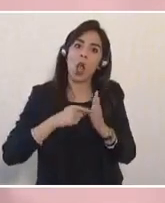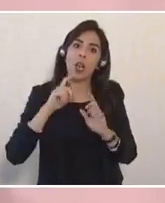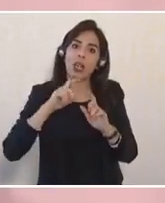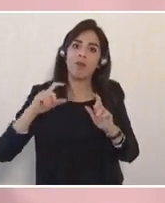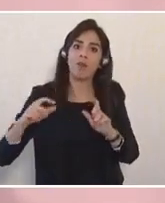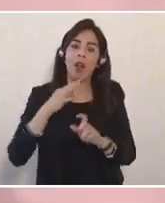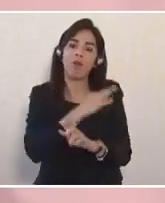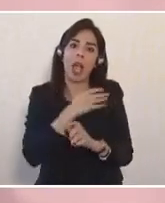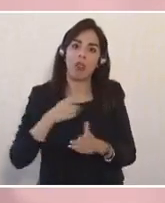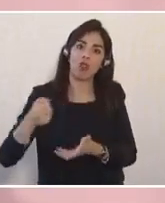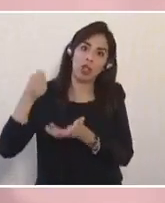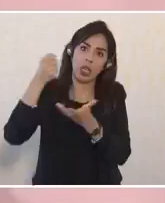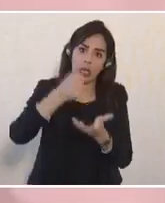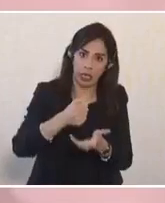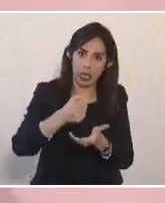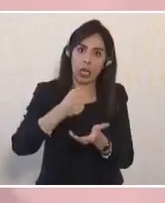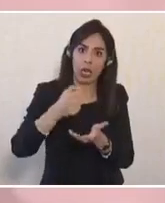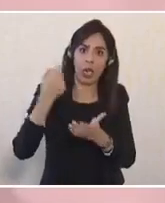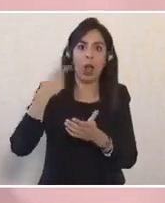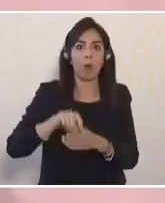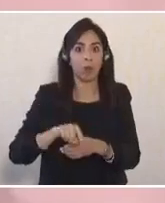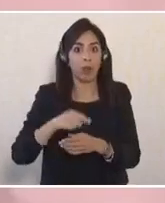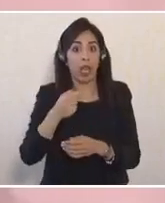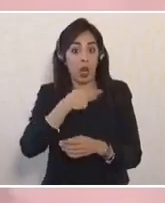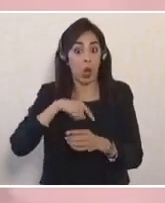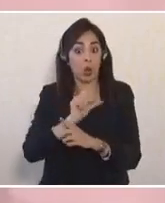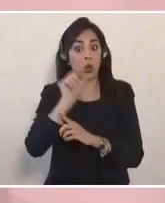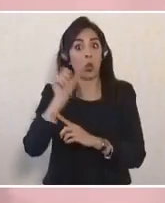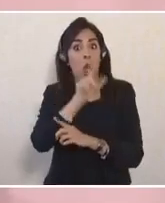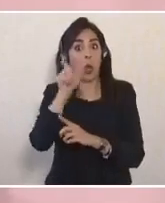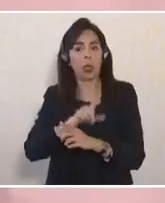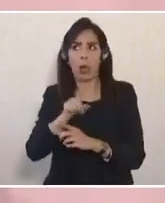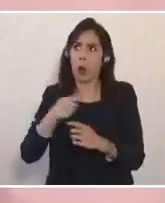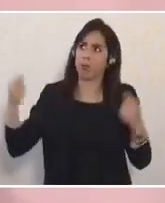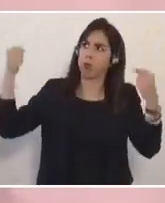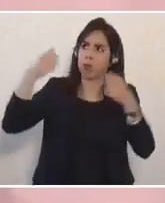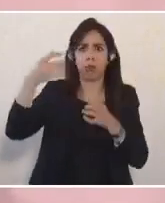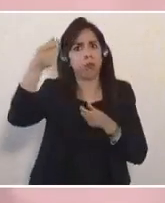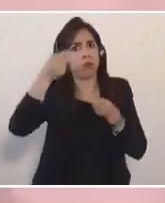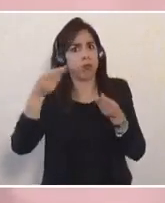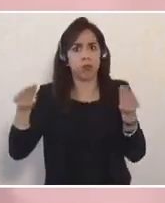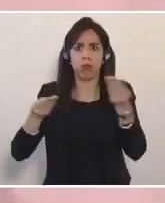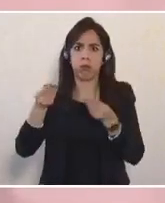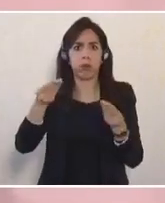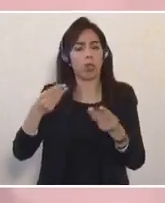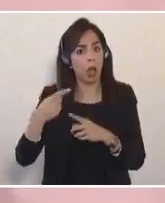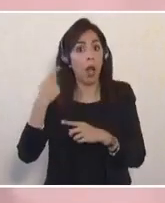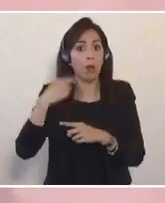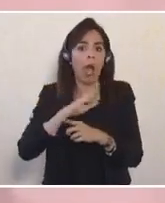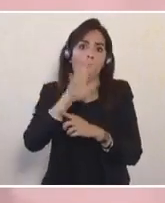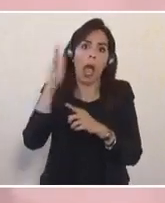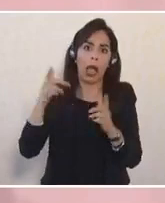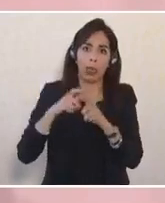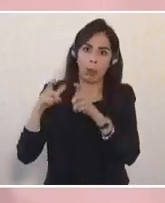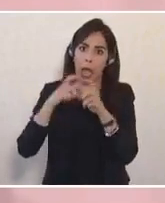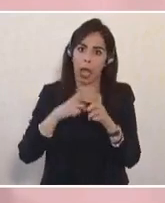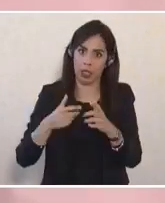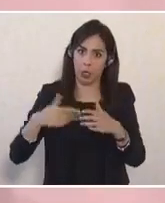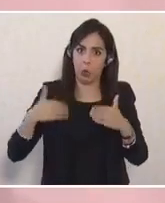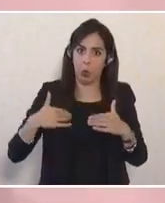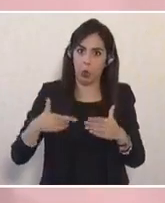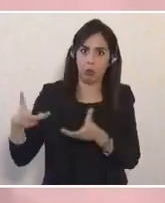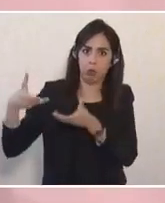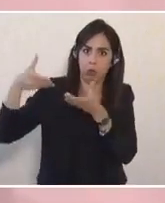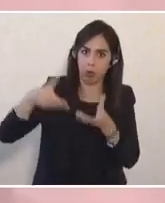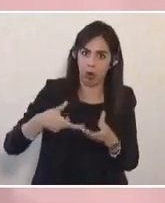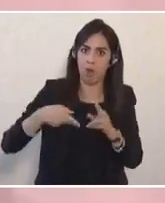pledge. And then you have the private sector that also is working actively, and frankly, it's not the last